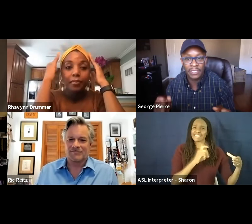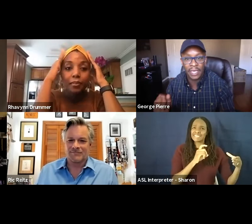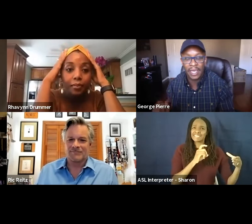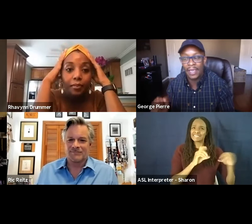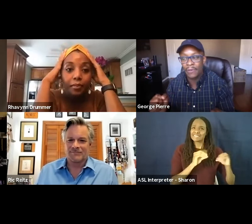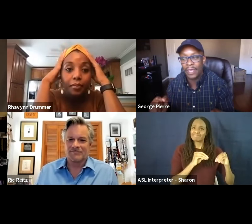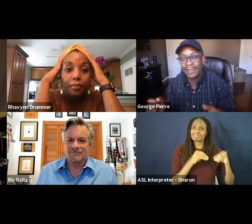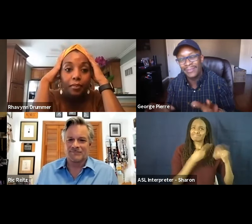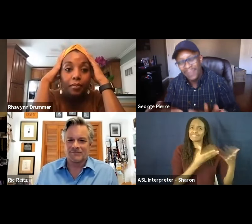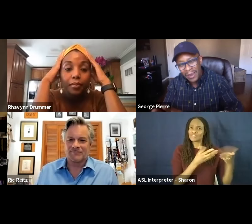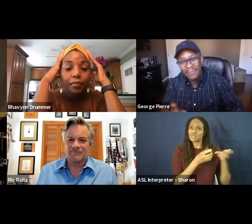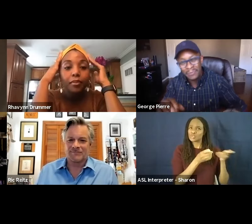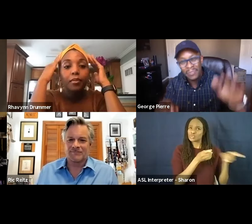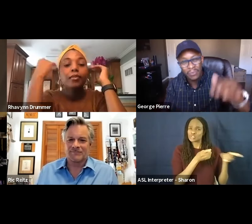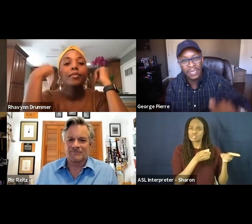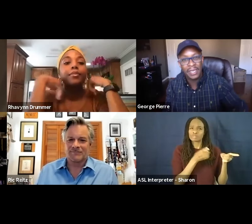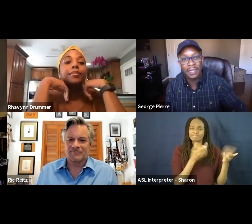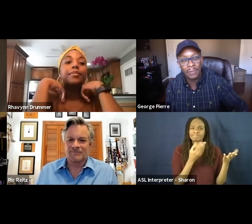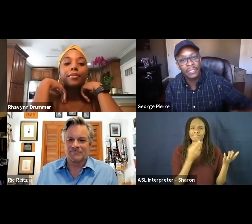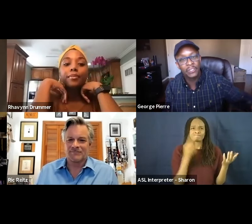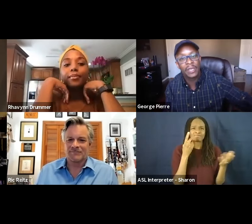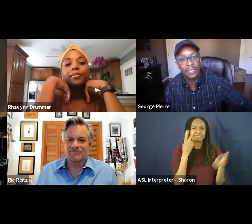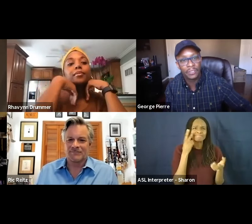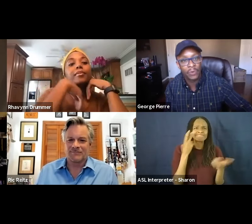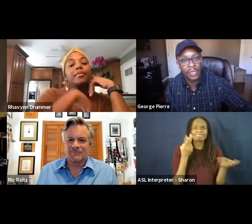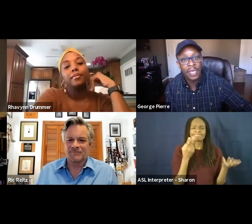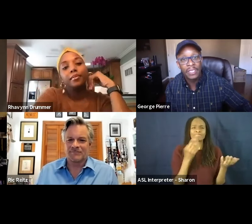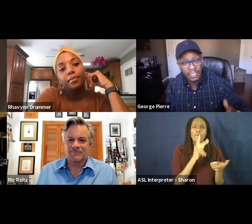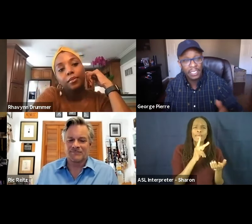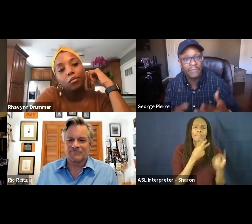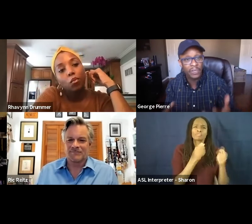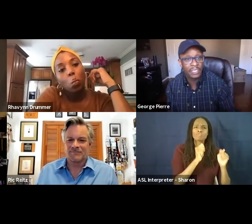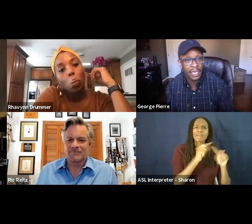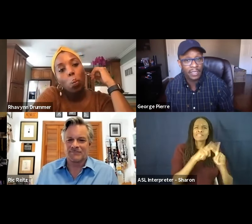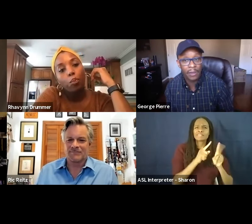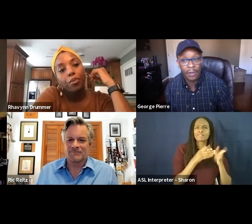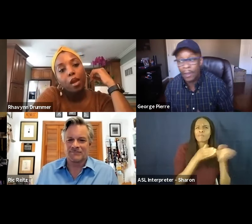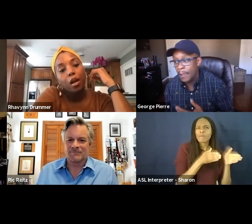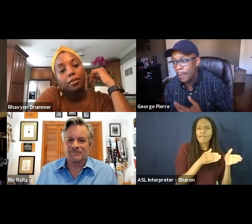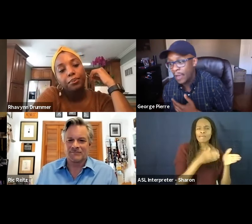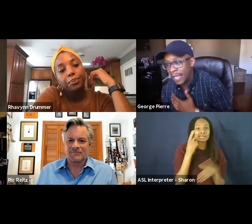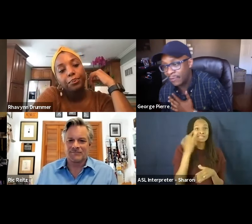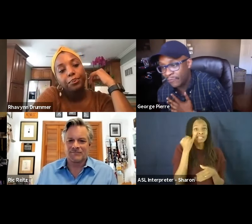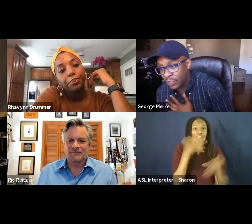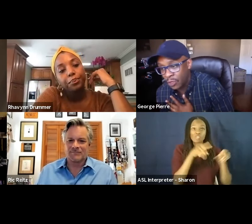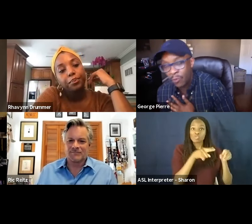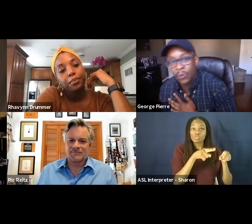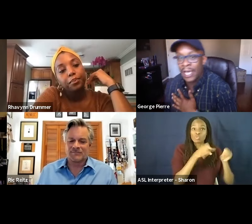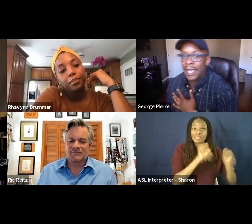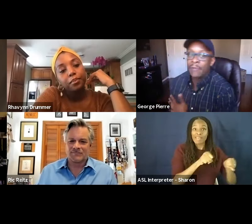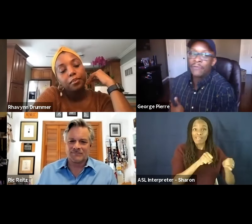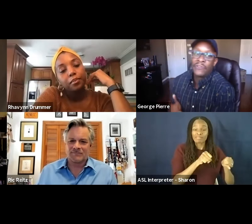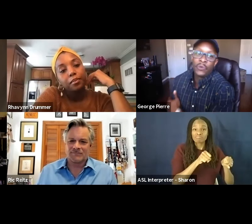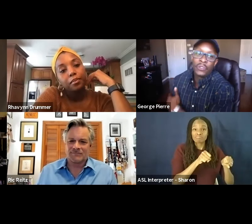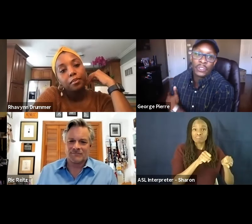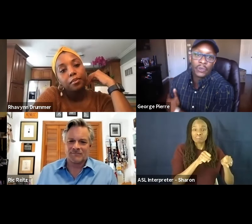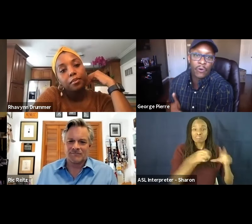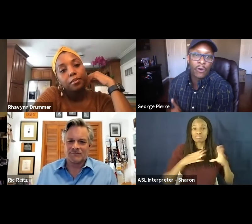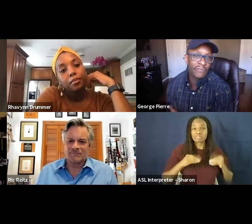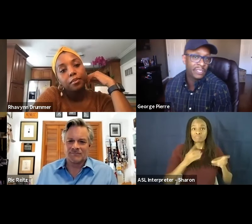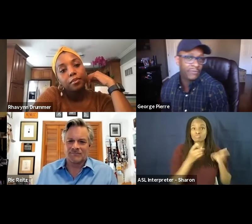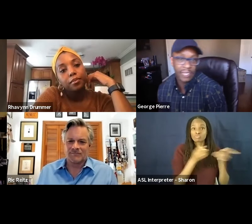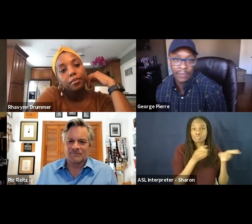to be able to say, hey, okay, all right, just bring it down a little bit. Let's try it this way, just to see if you can take it there. But for certain roles, I refuse to